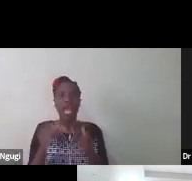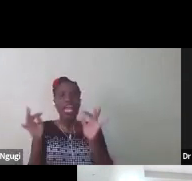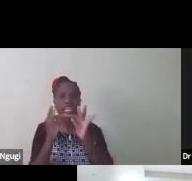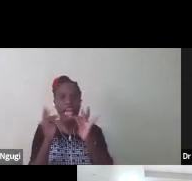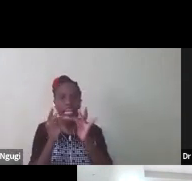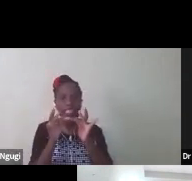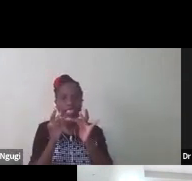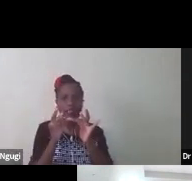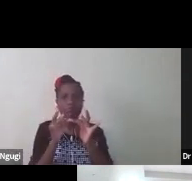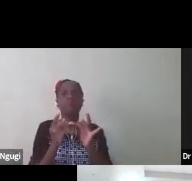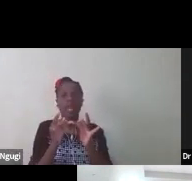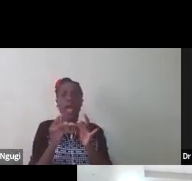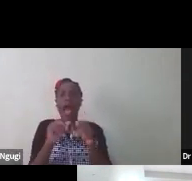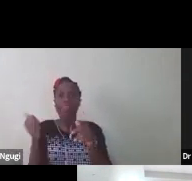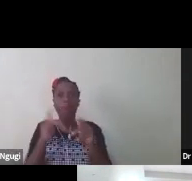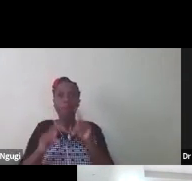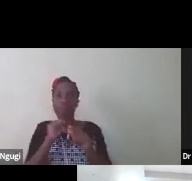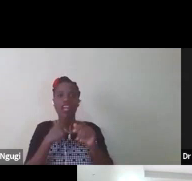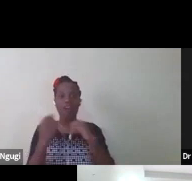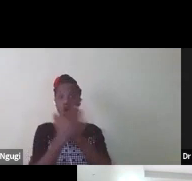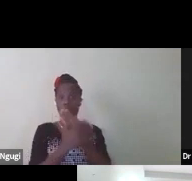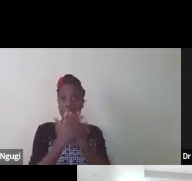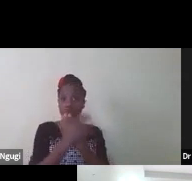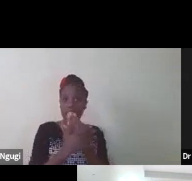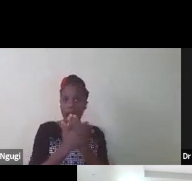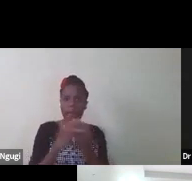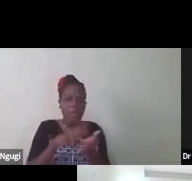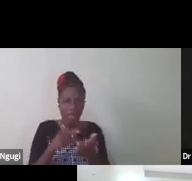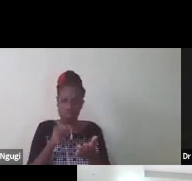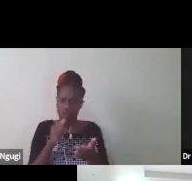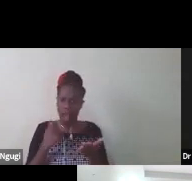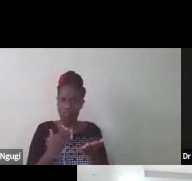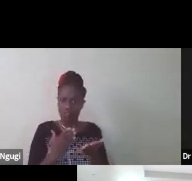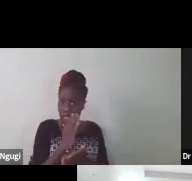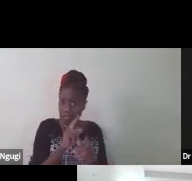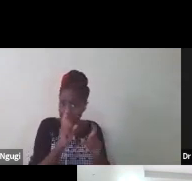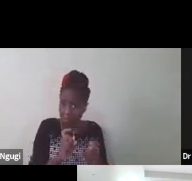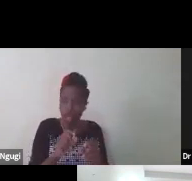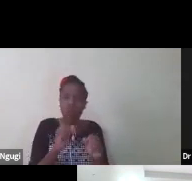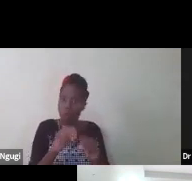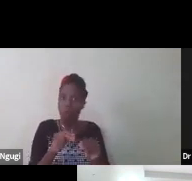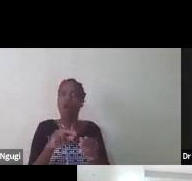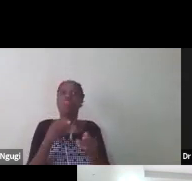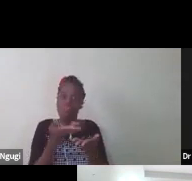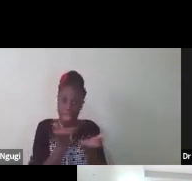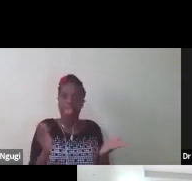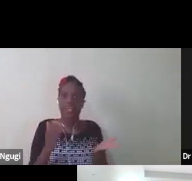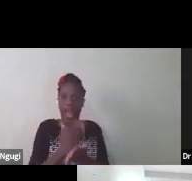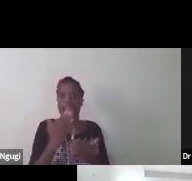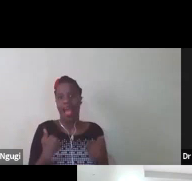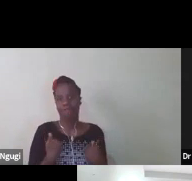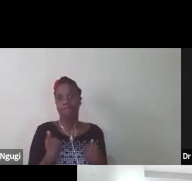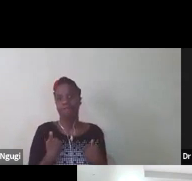having computers, but that does not mean they don't have a right to these to the quality mental health